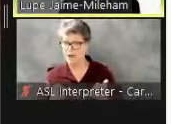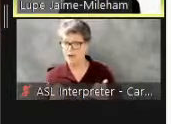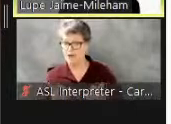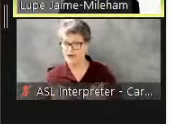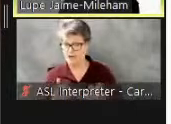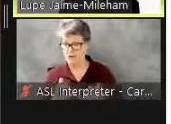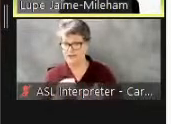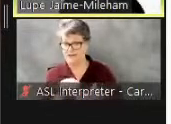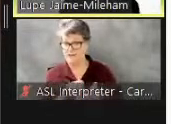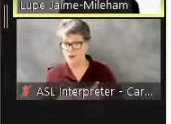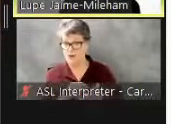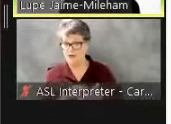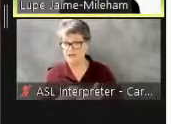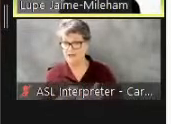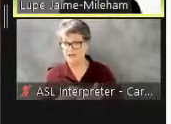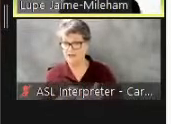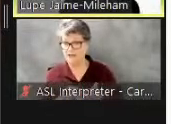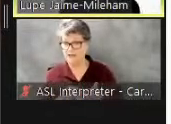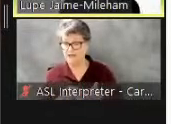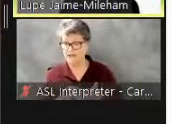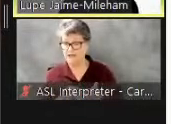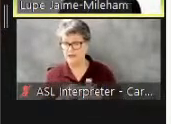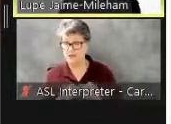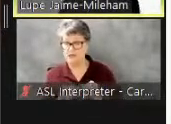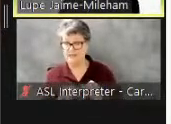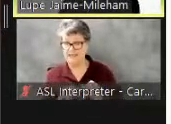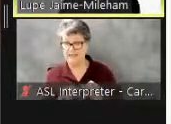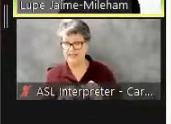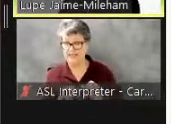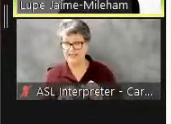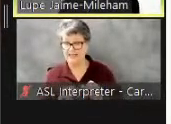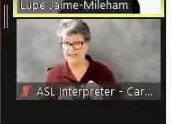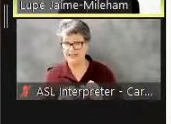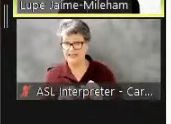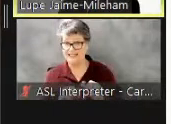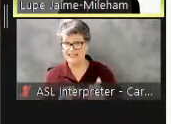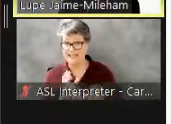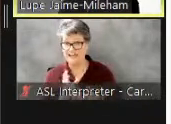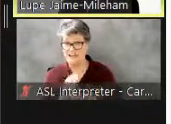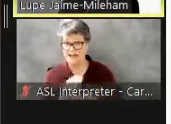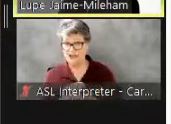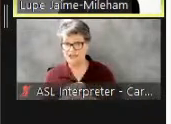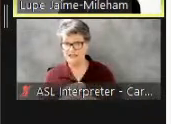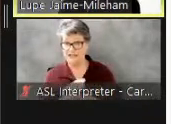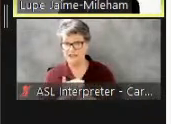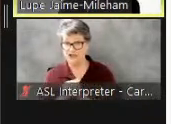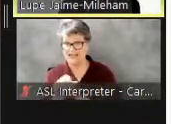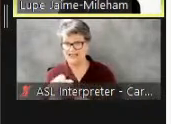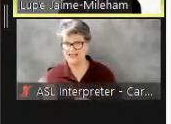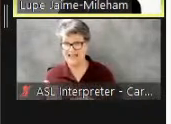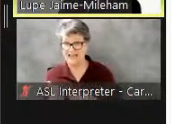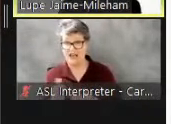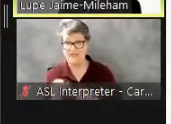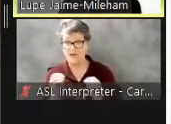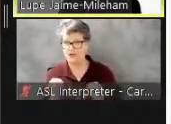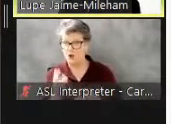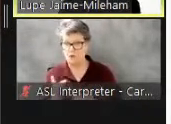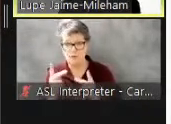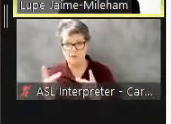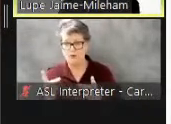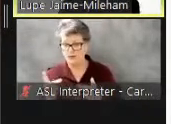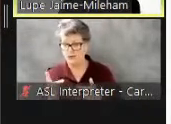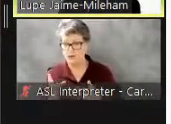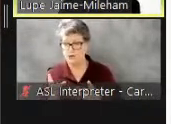the Jan 10 budget that the governor released, there is not, at this point, there's not a proposal in regards